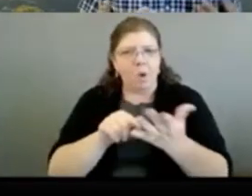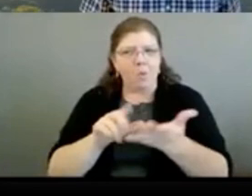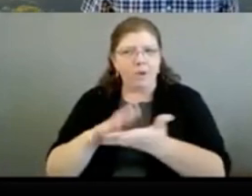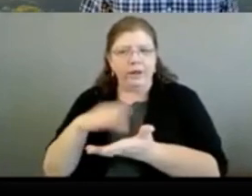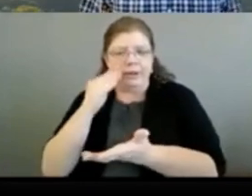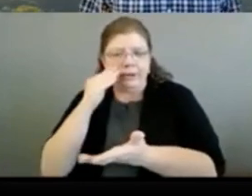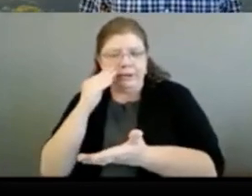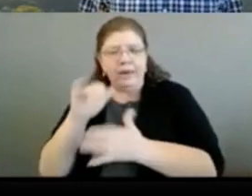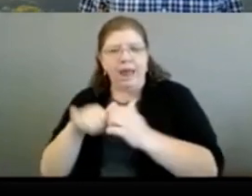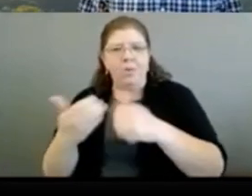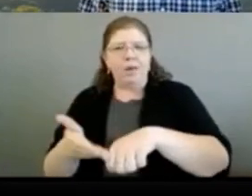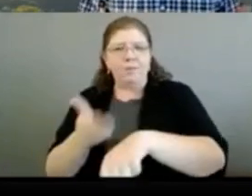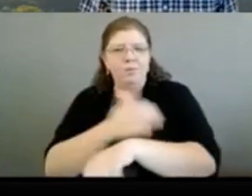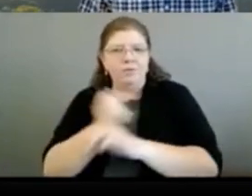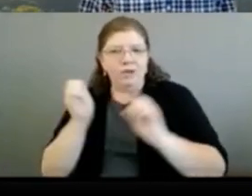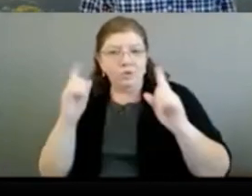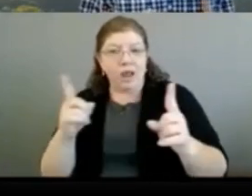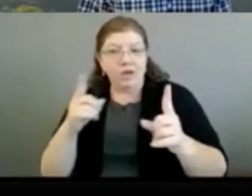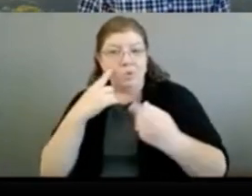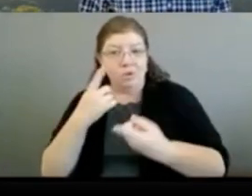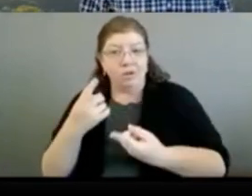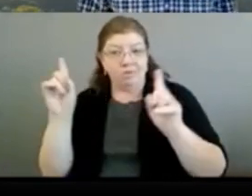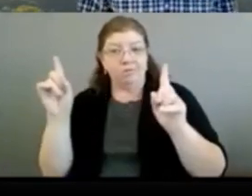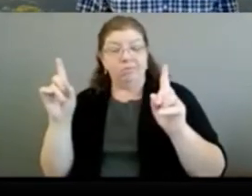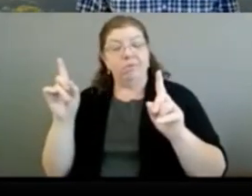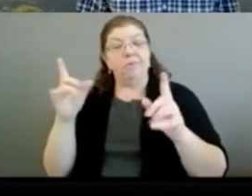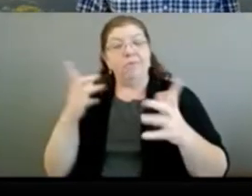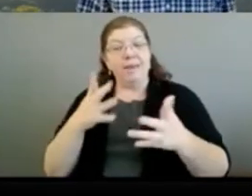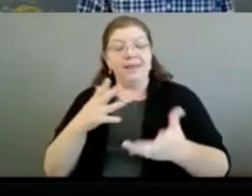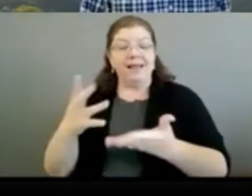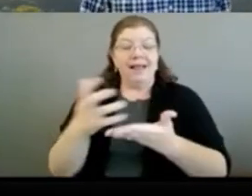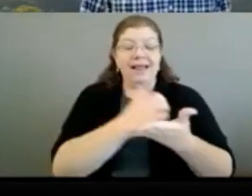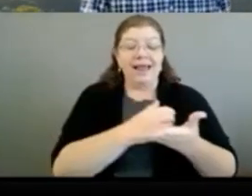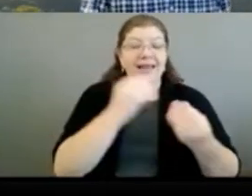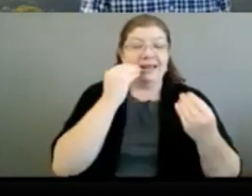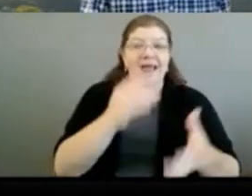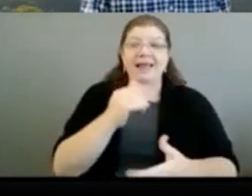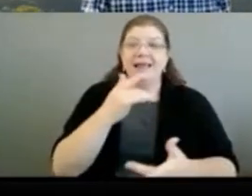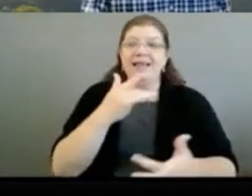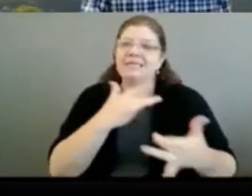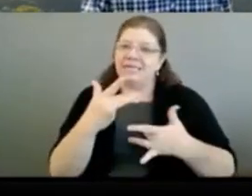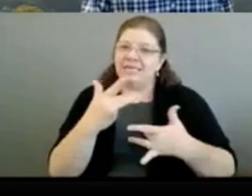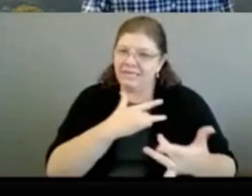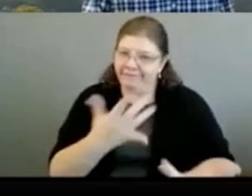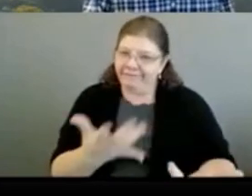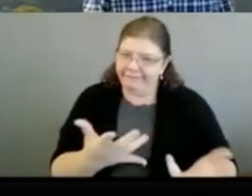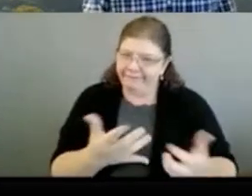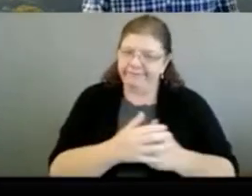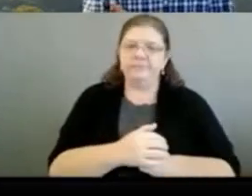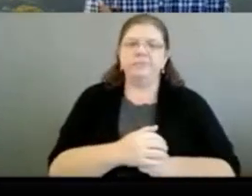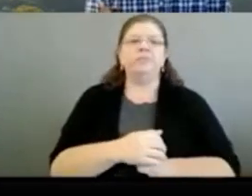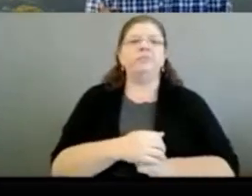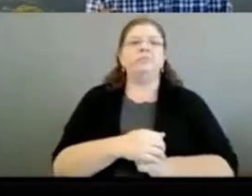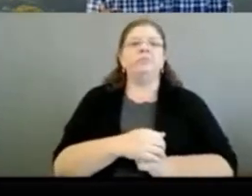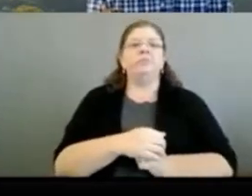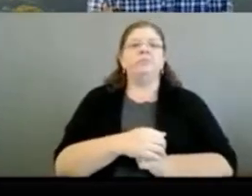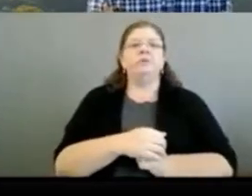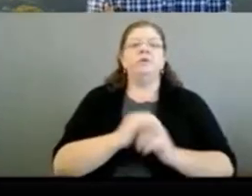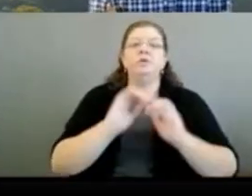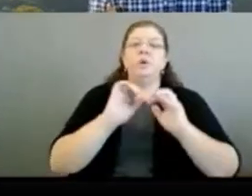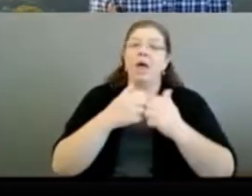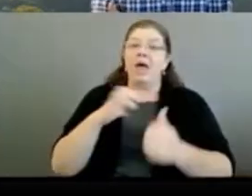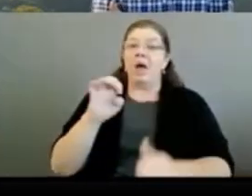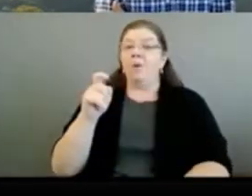how we can improve education from collecting data that might be sensitive to collect? So how might ethical challenges intersect